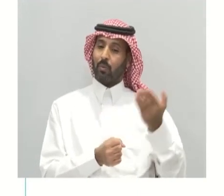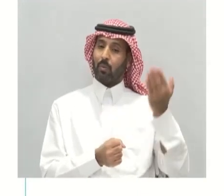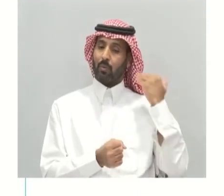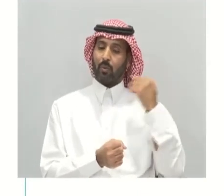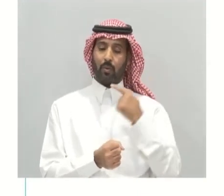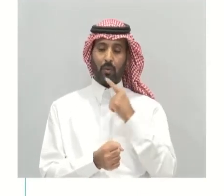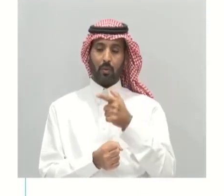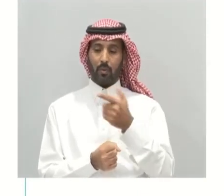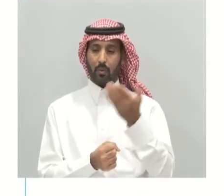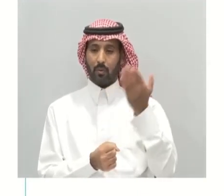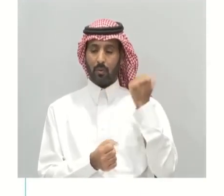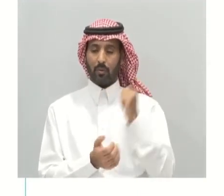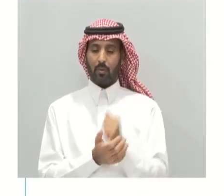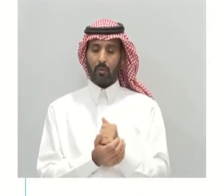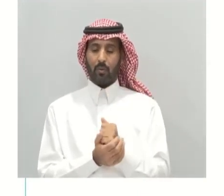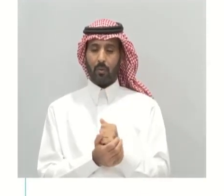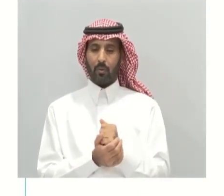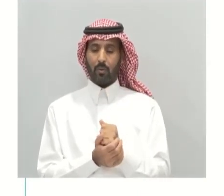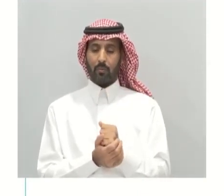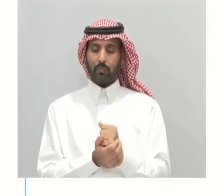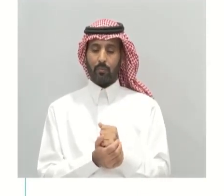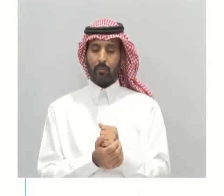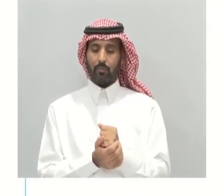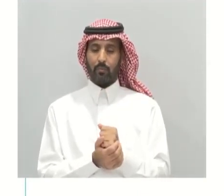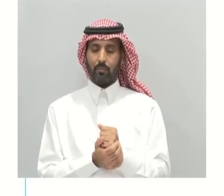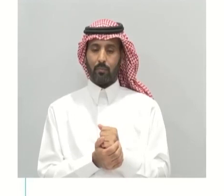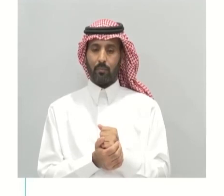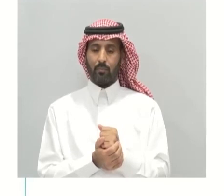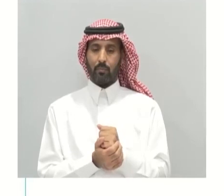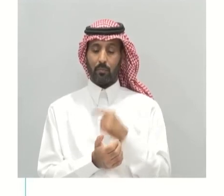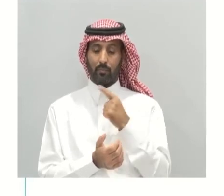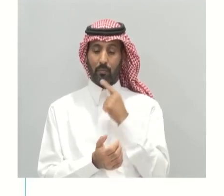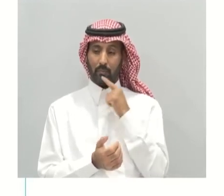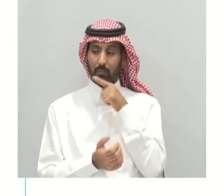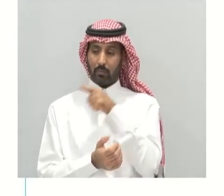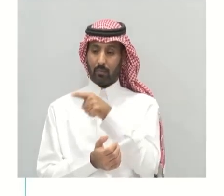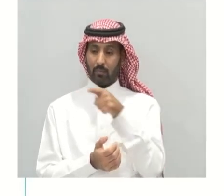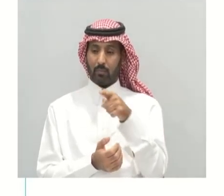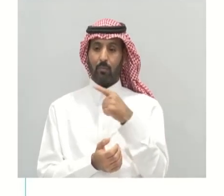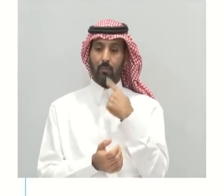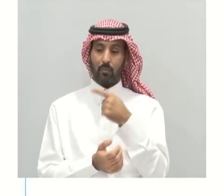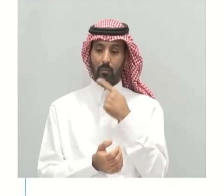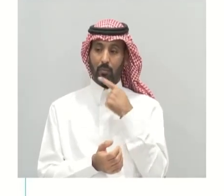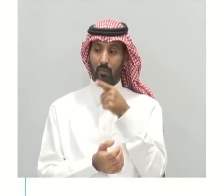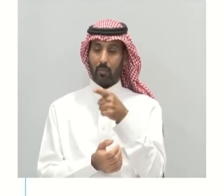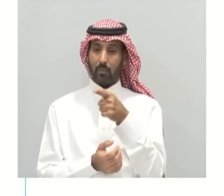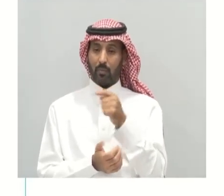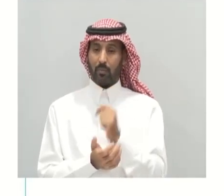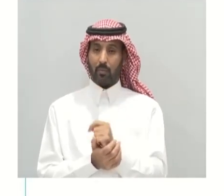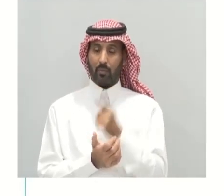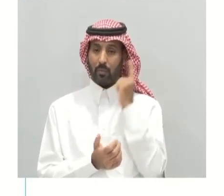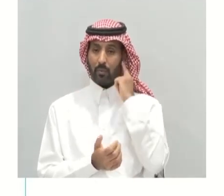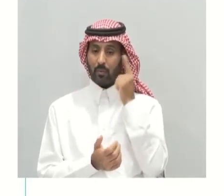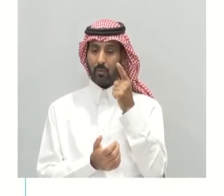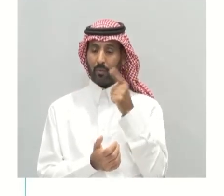it in the past in irregular form. So I'm going to point and say it, and I would like you to